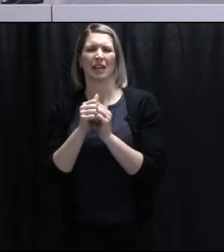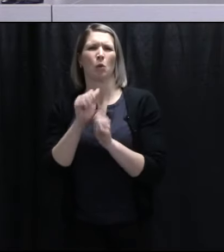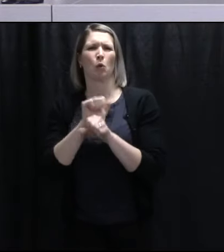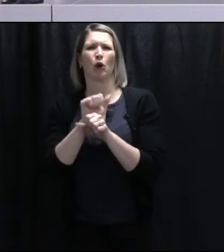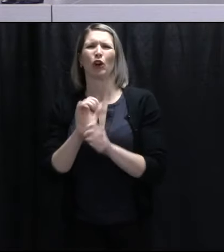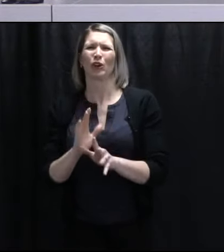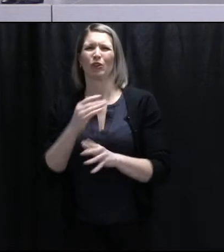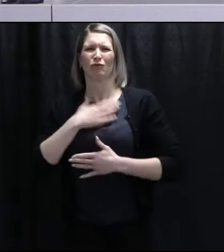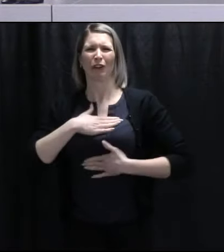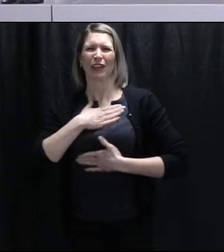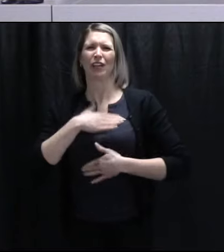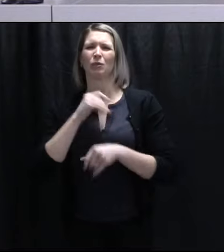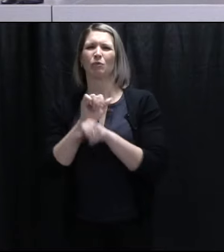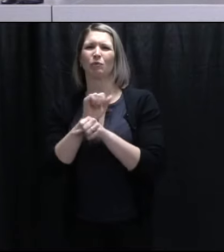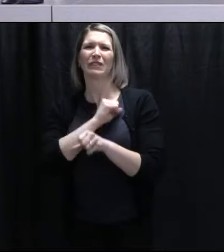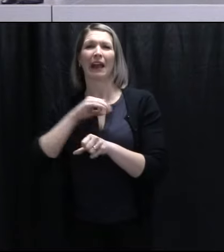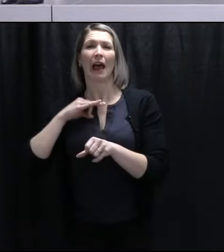Can they avail of any support?